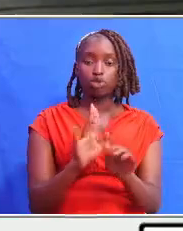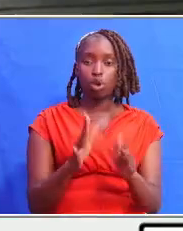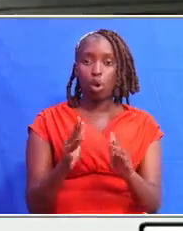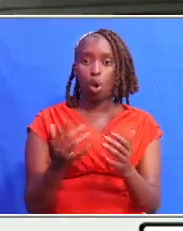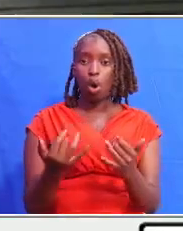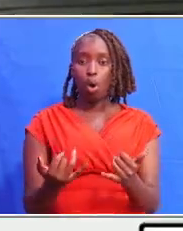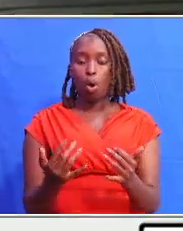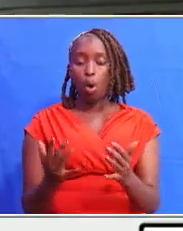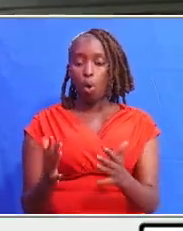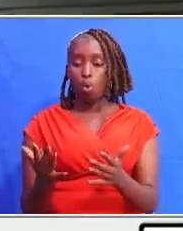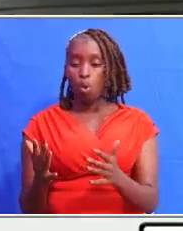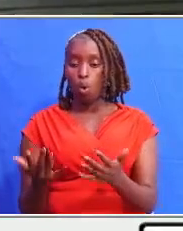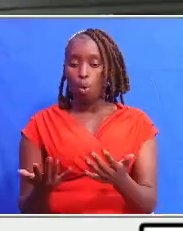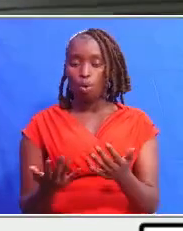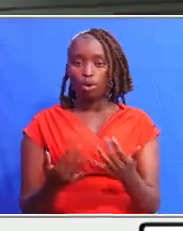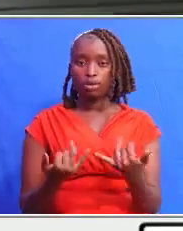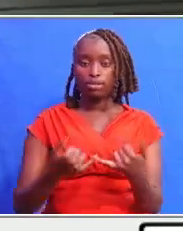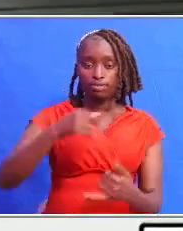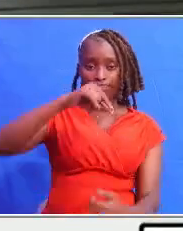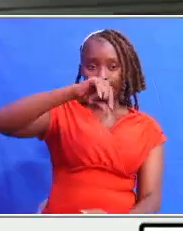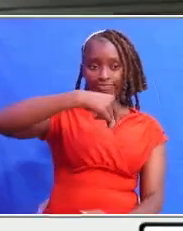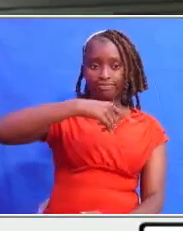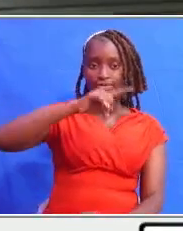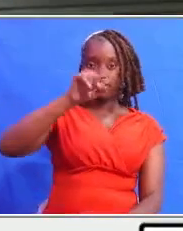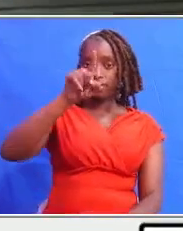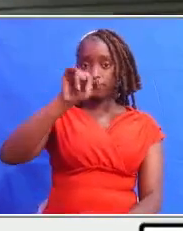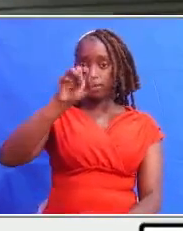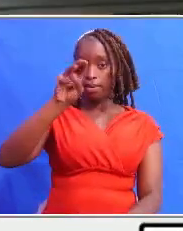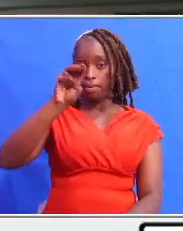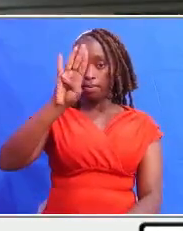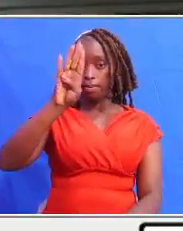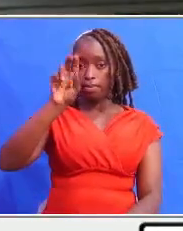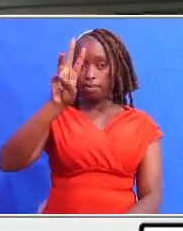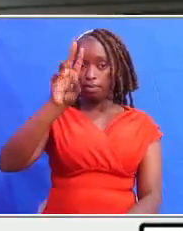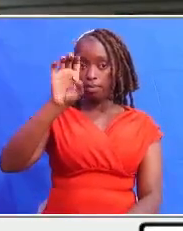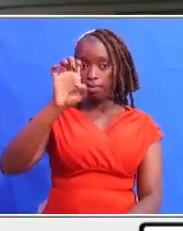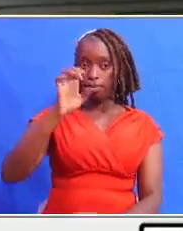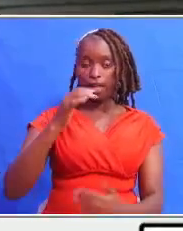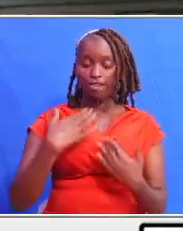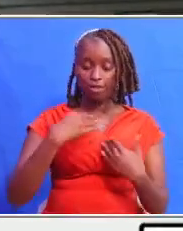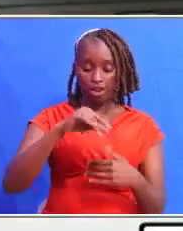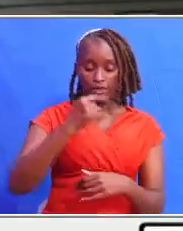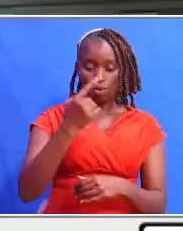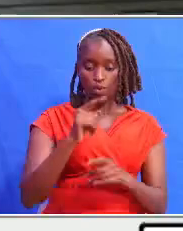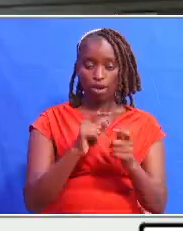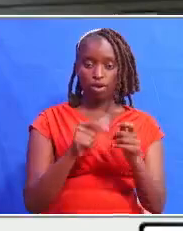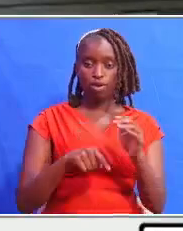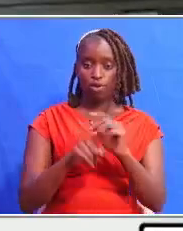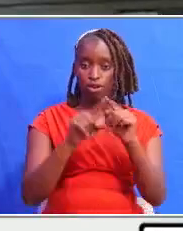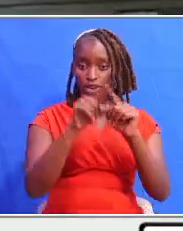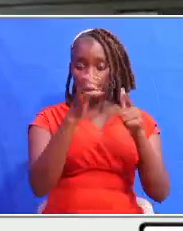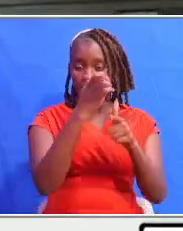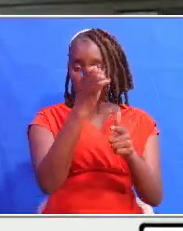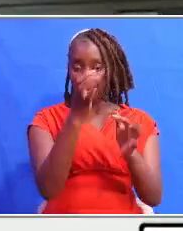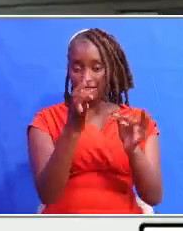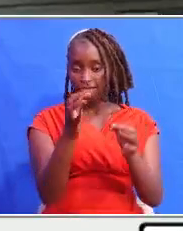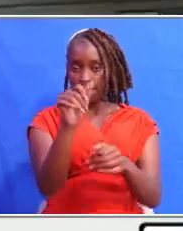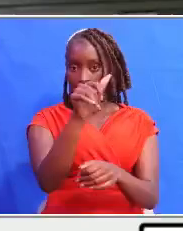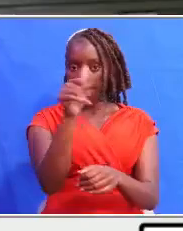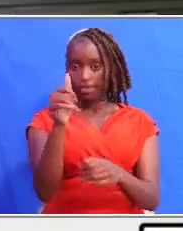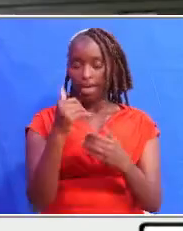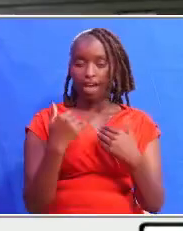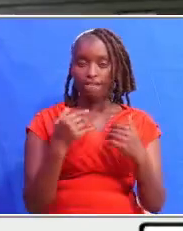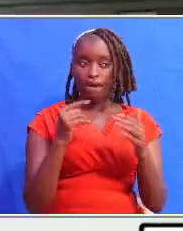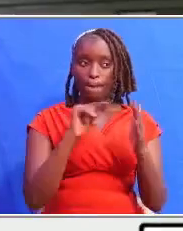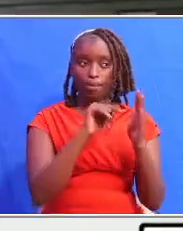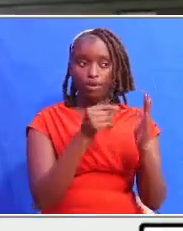the qualifiers at Zimbabwe till now got only conceded only one goal. And Namibia, even if they don't have any point in our